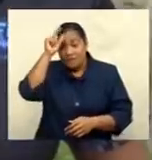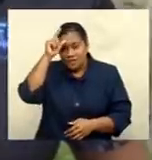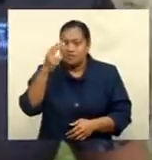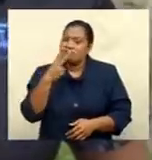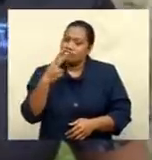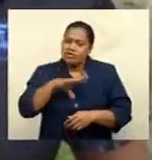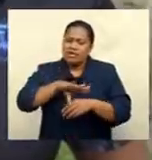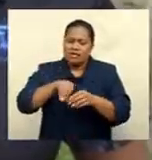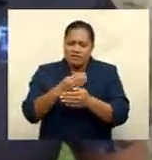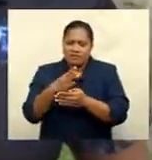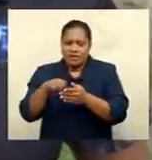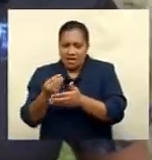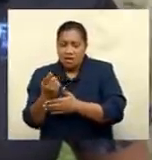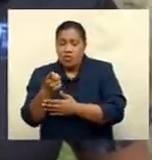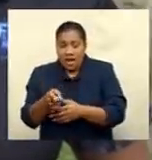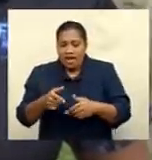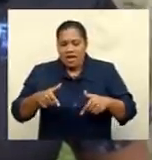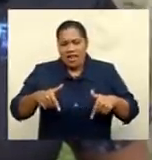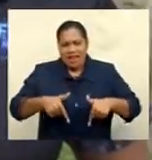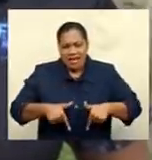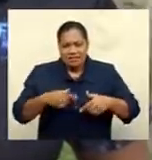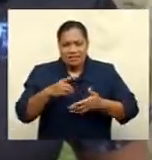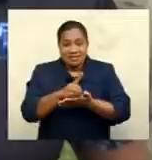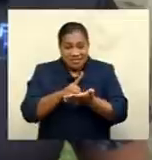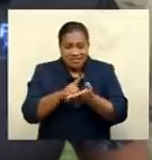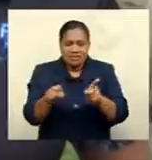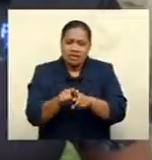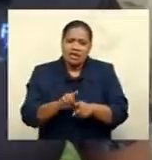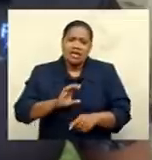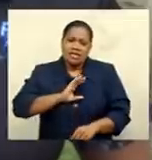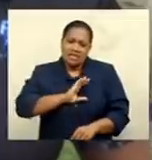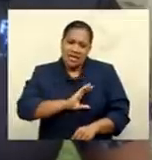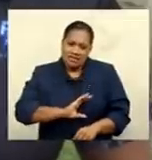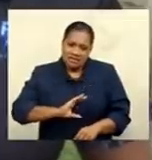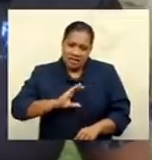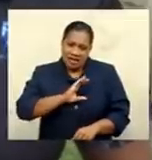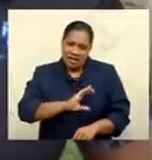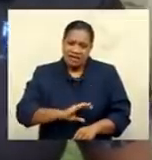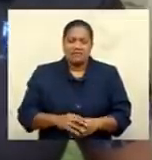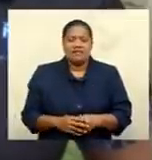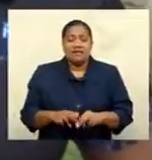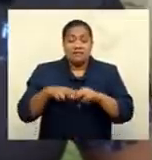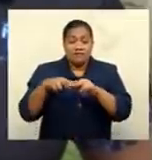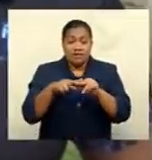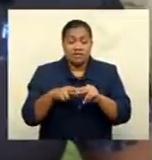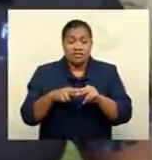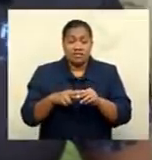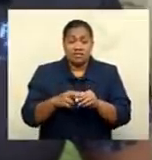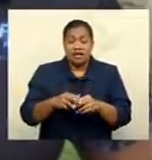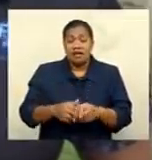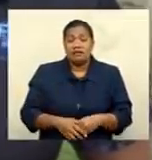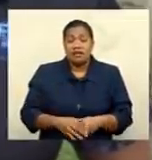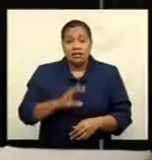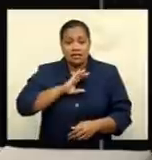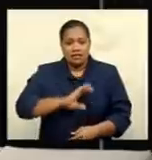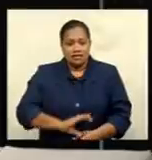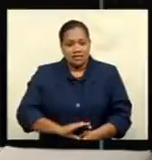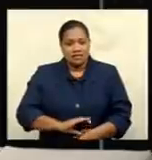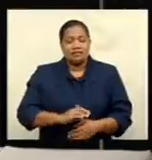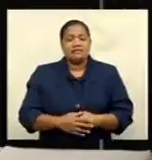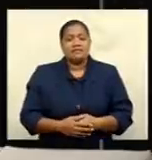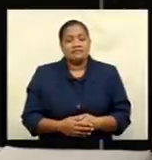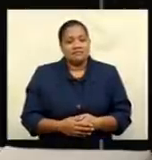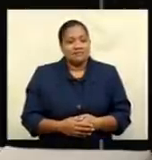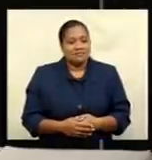lung disease such as cancer, Fiji's fourth biggest killer. Christiana Uluwai, FBC News.